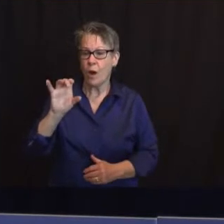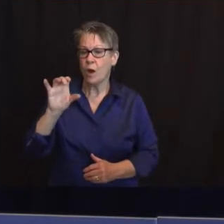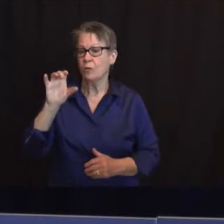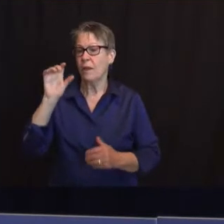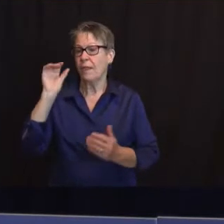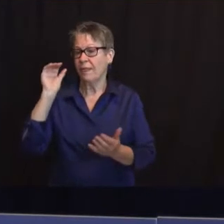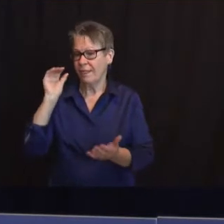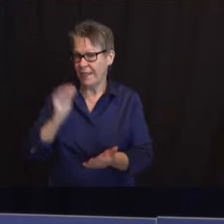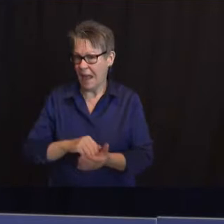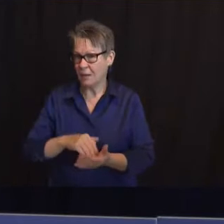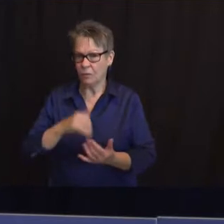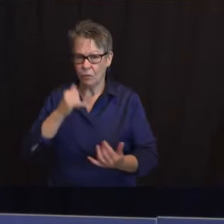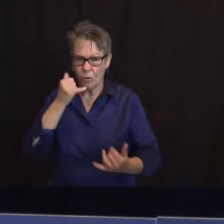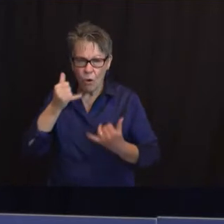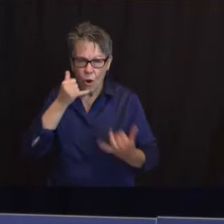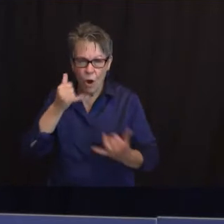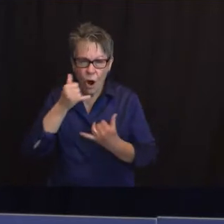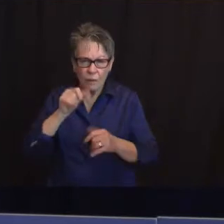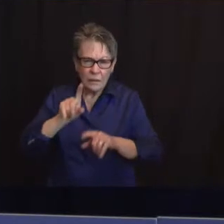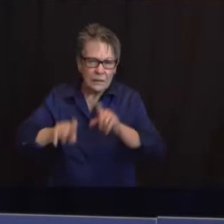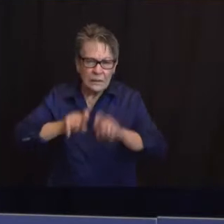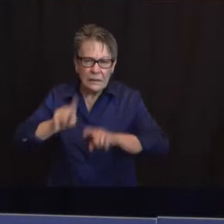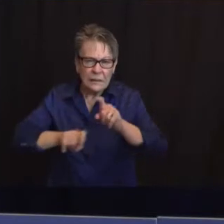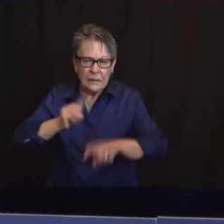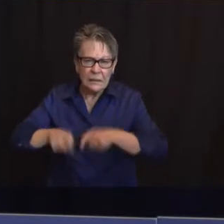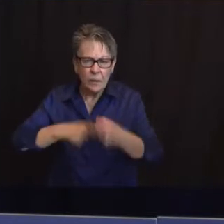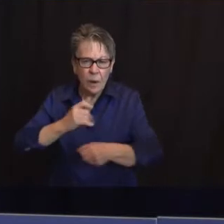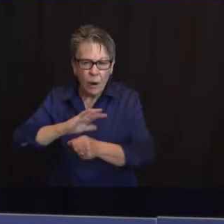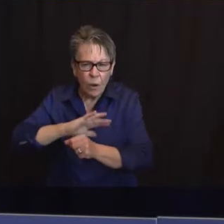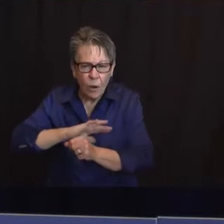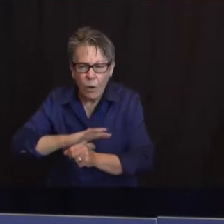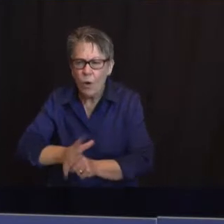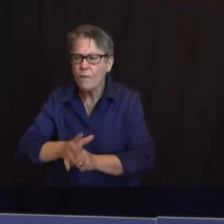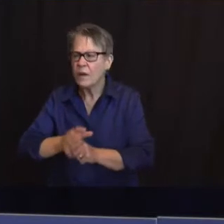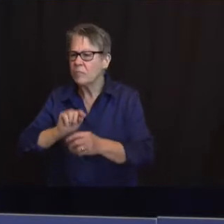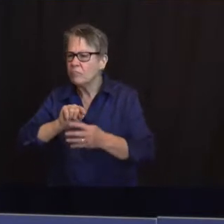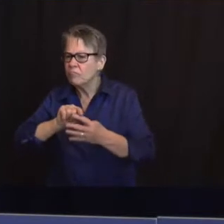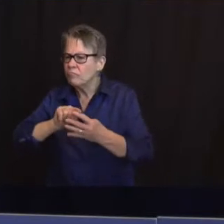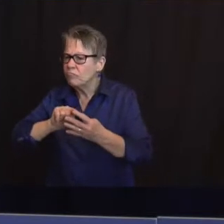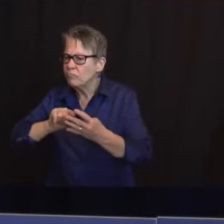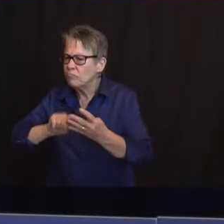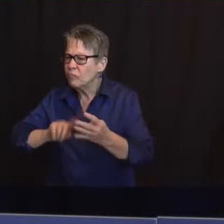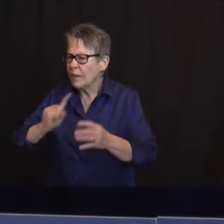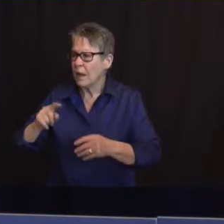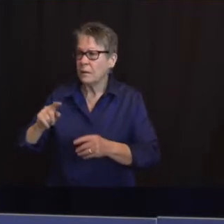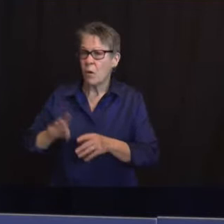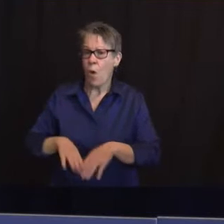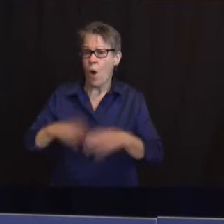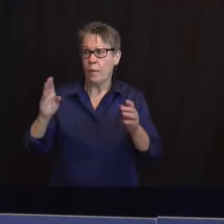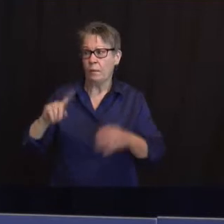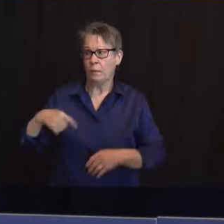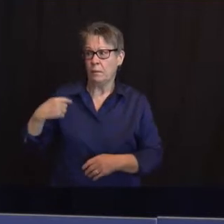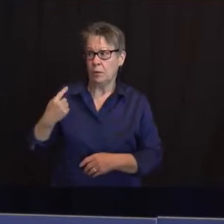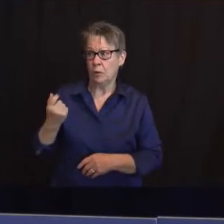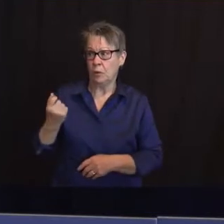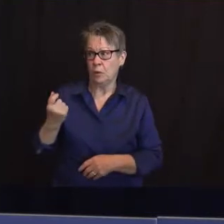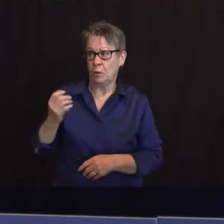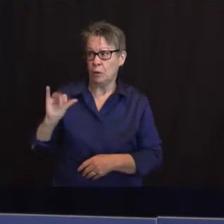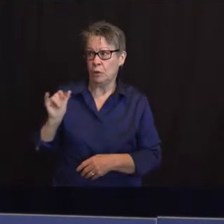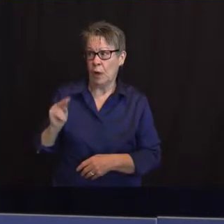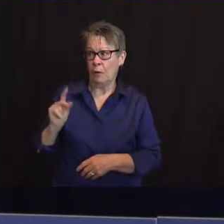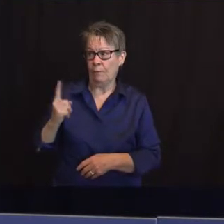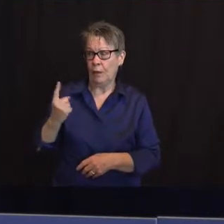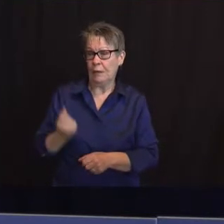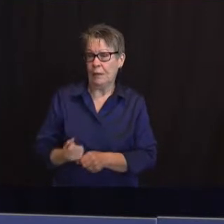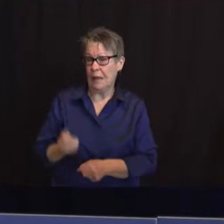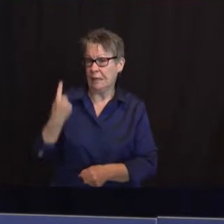call center have been available to the public since January of last year, and we certainly appreciate their continued work to answer